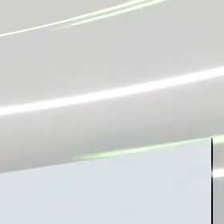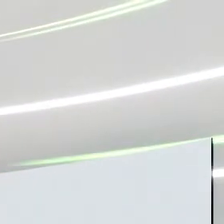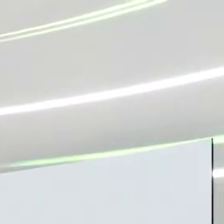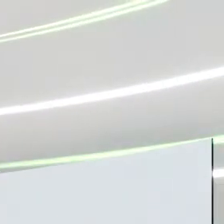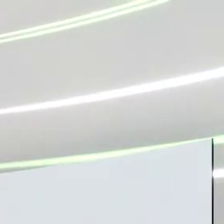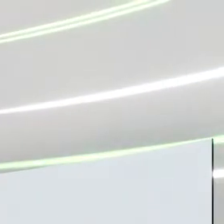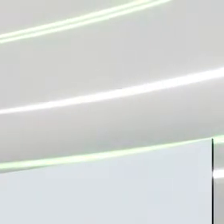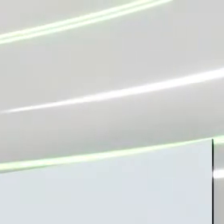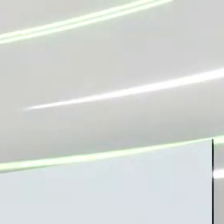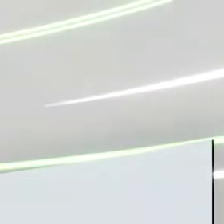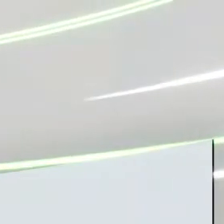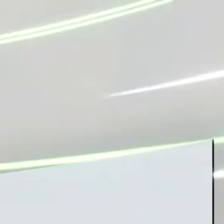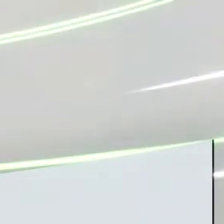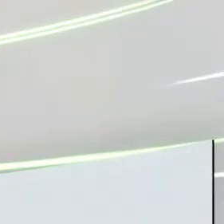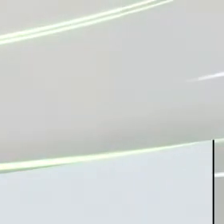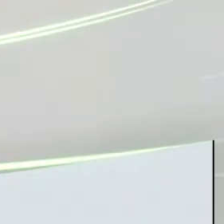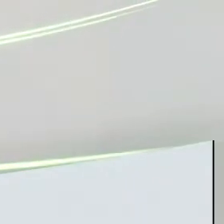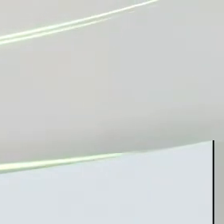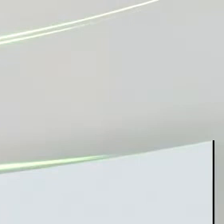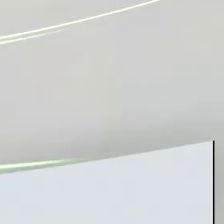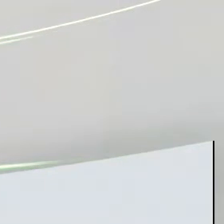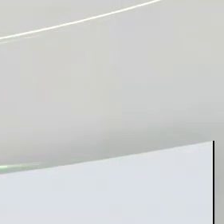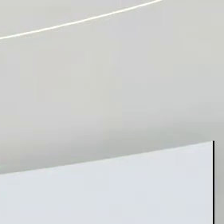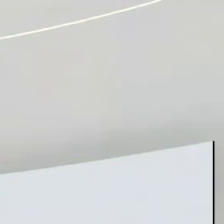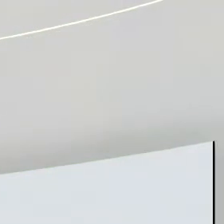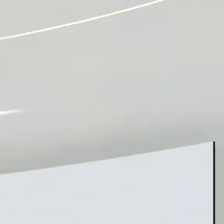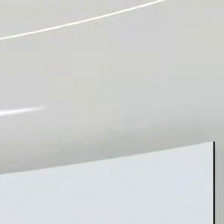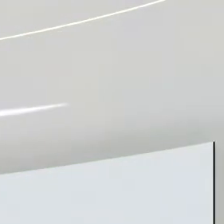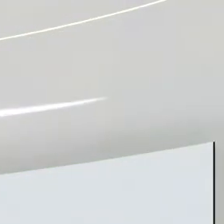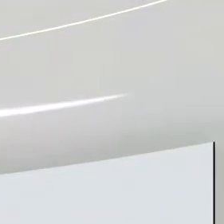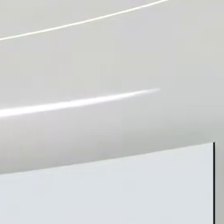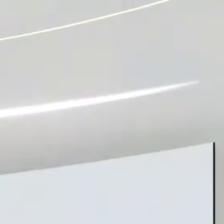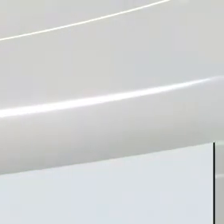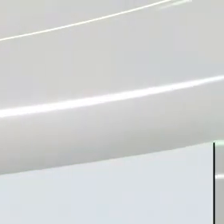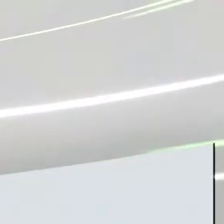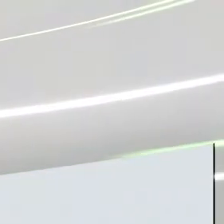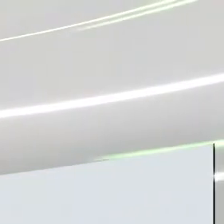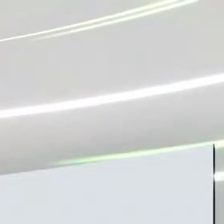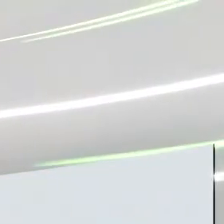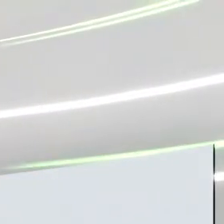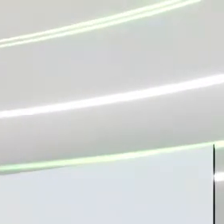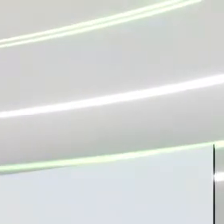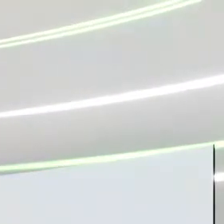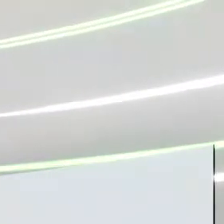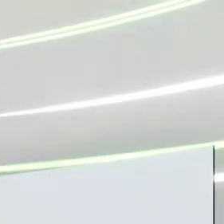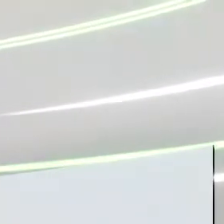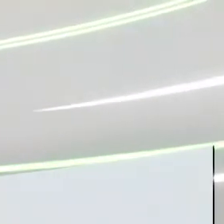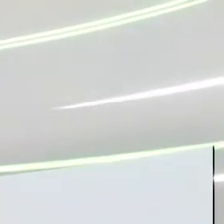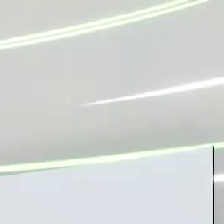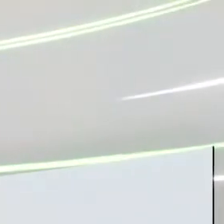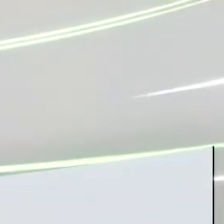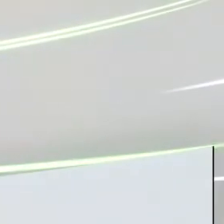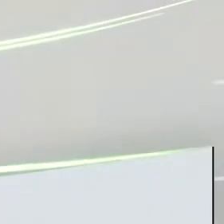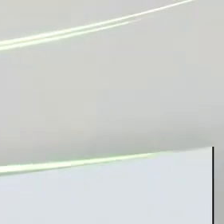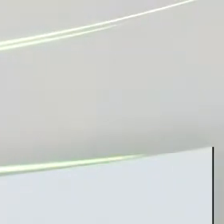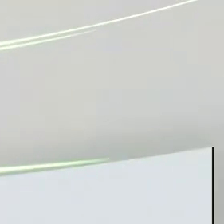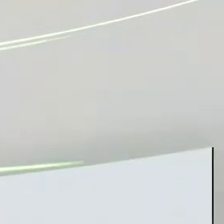their fantastic team for hosting us. You have again managed to set up a very exciting and